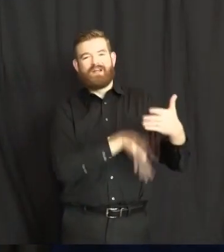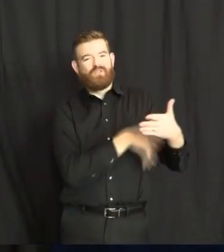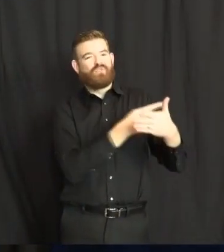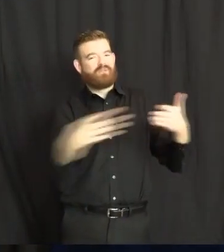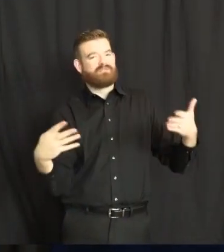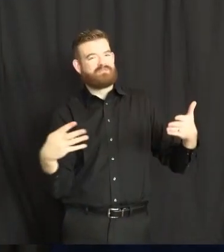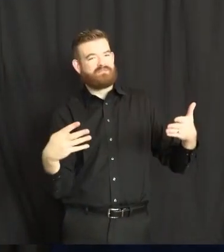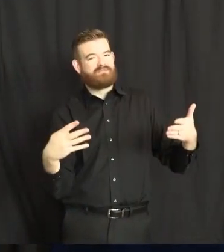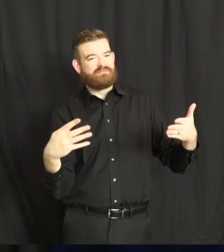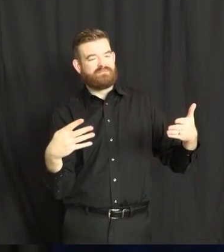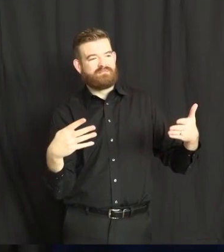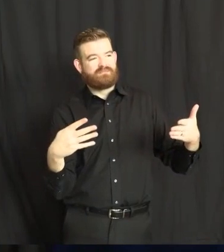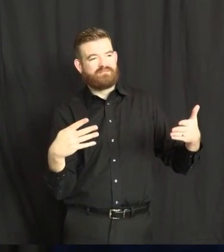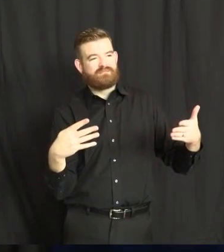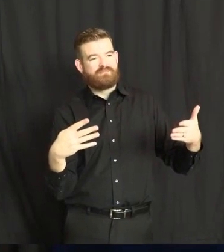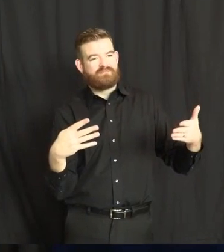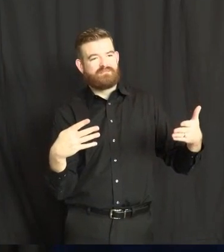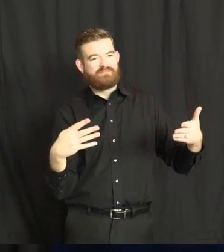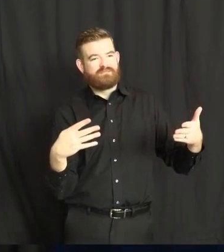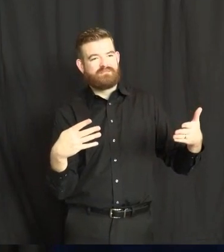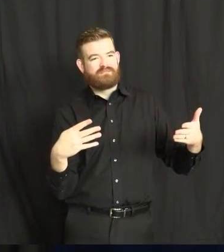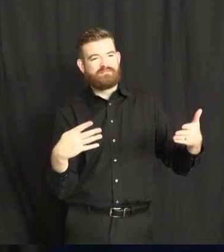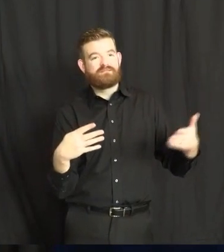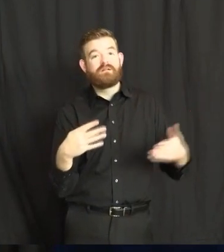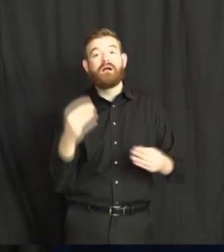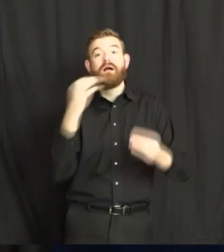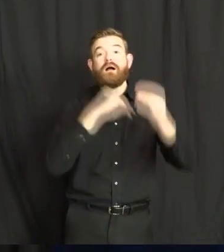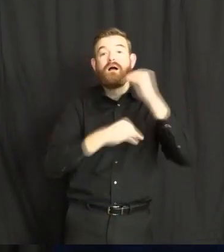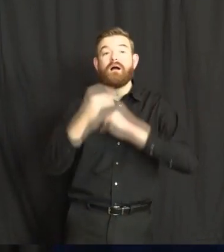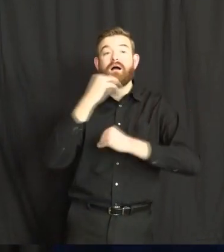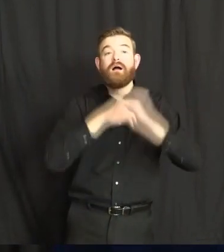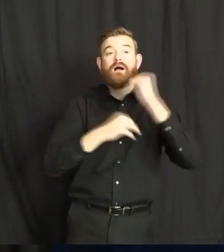DOH, we have eliminated communal dining